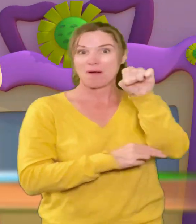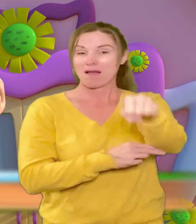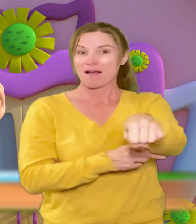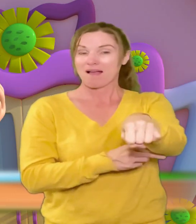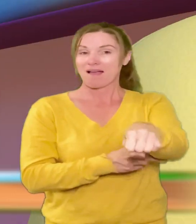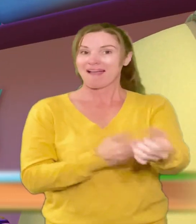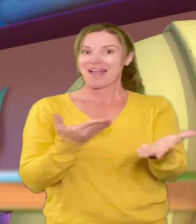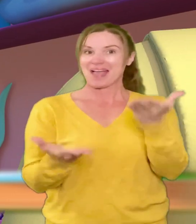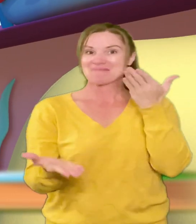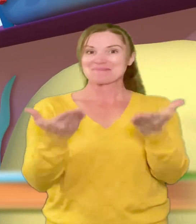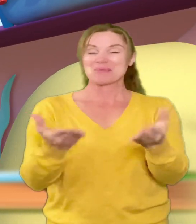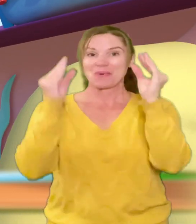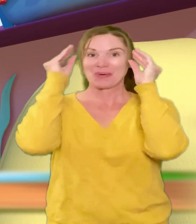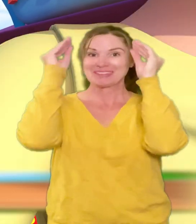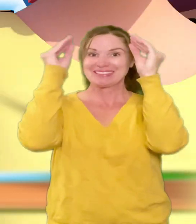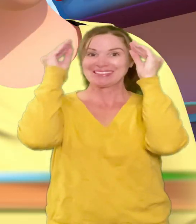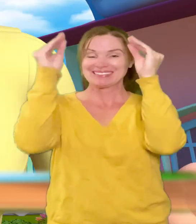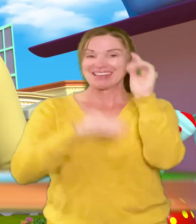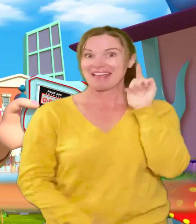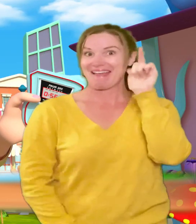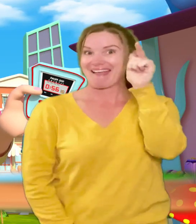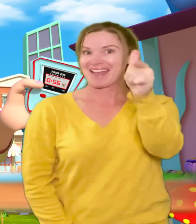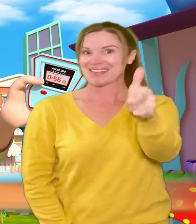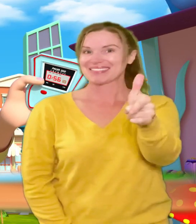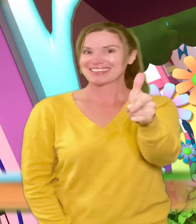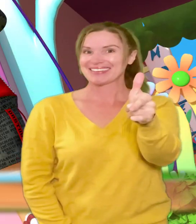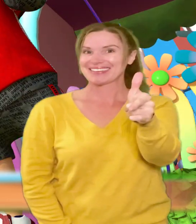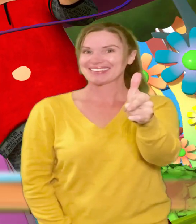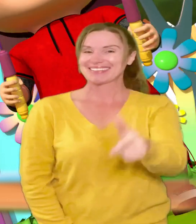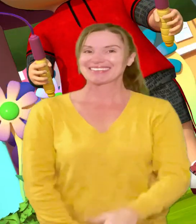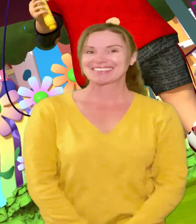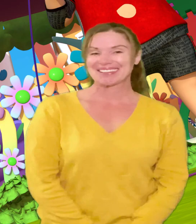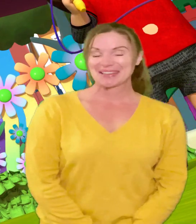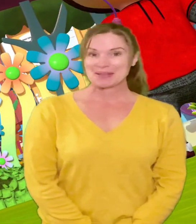conquer it And maybe we'll teach it after